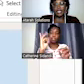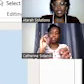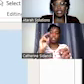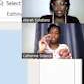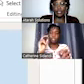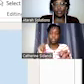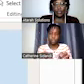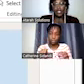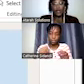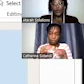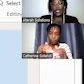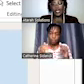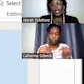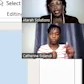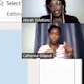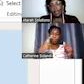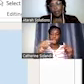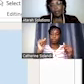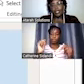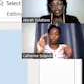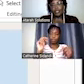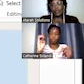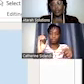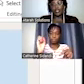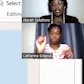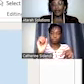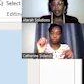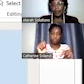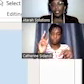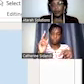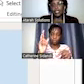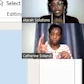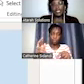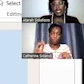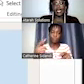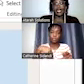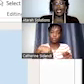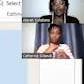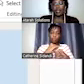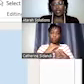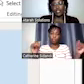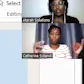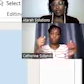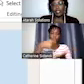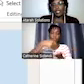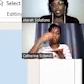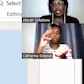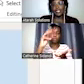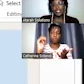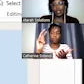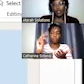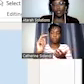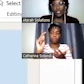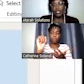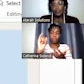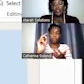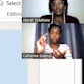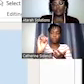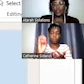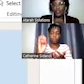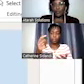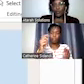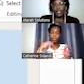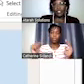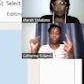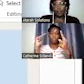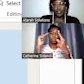Training Institute, We Clean, Kapula Mintito, the Career Management Center, and Ames College of Business and Technology. So